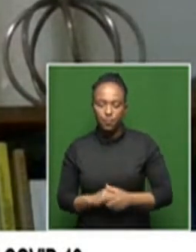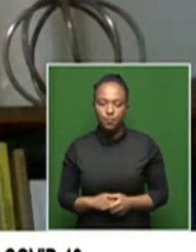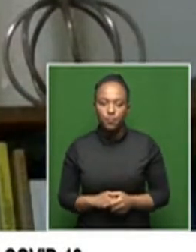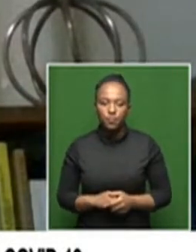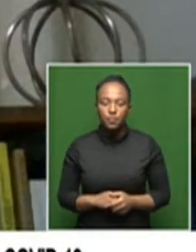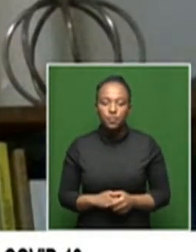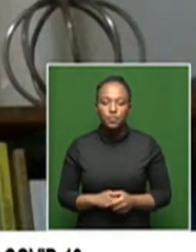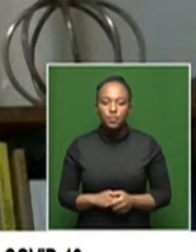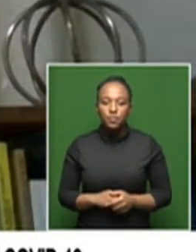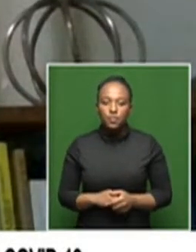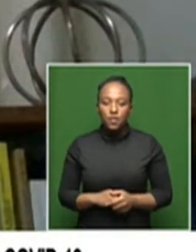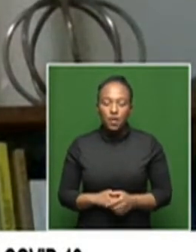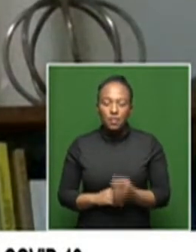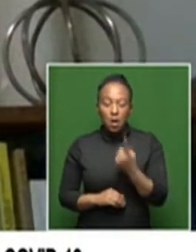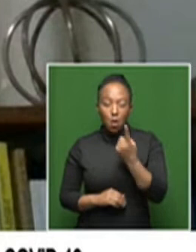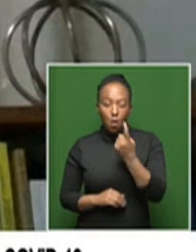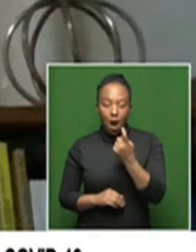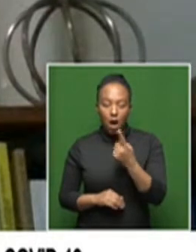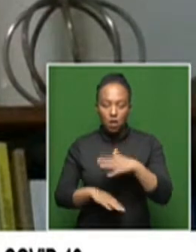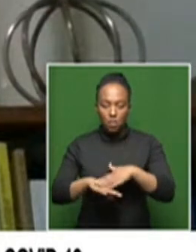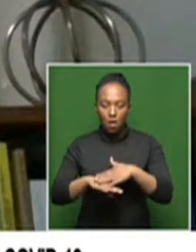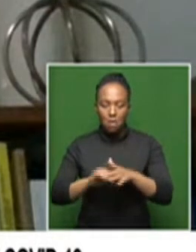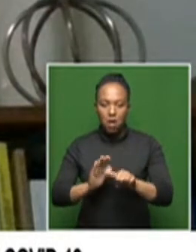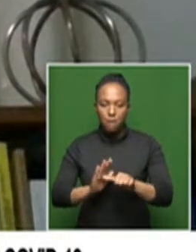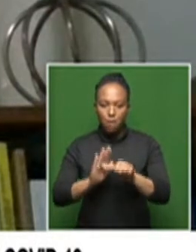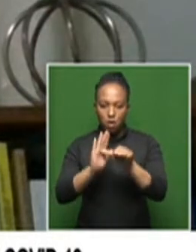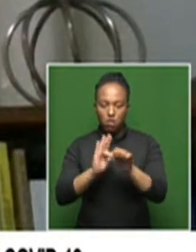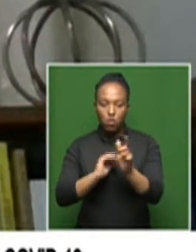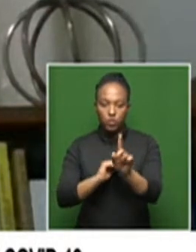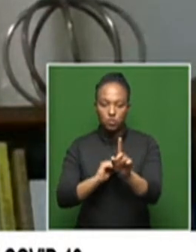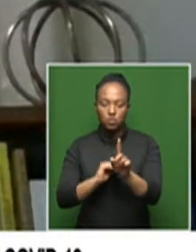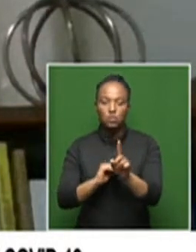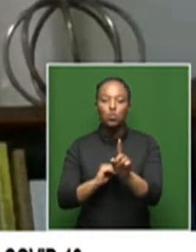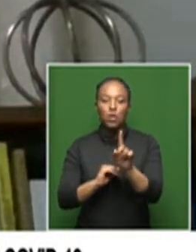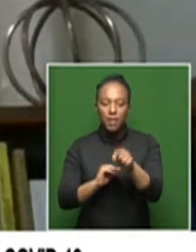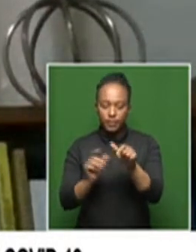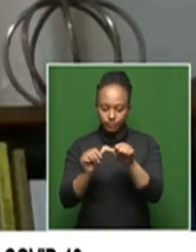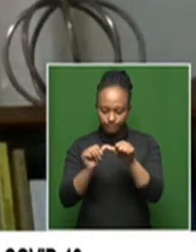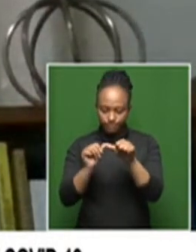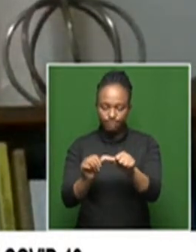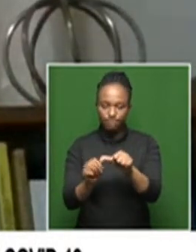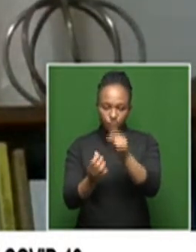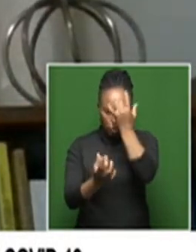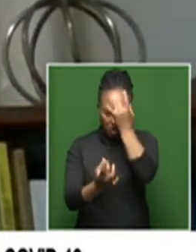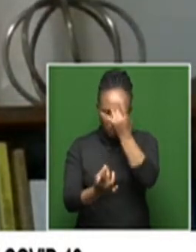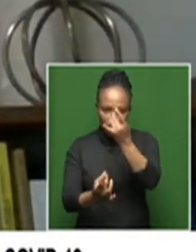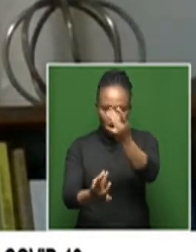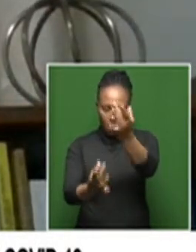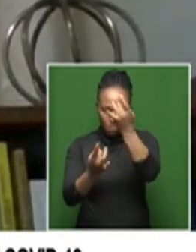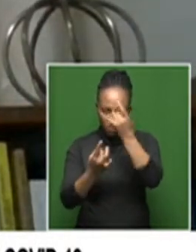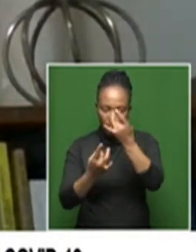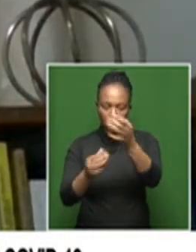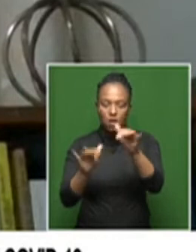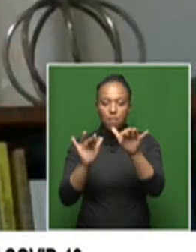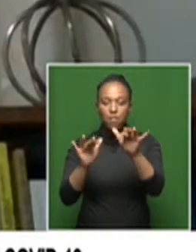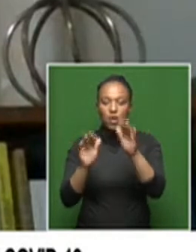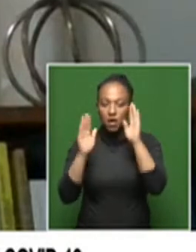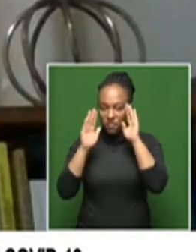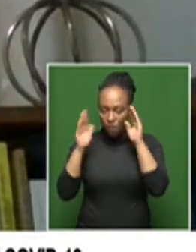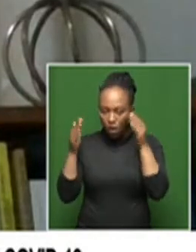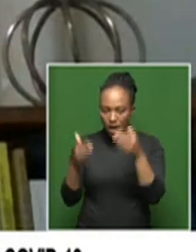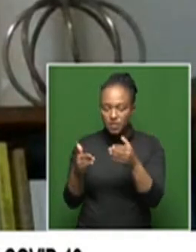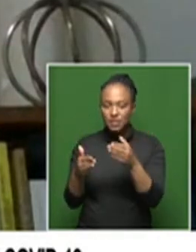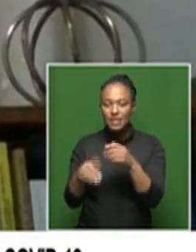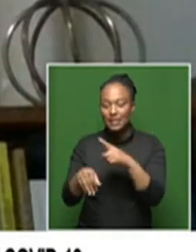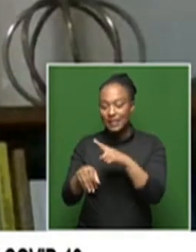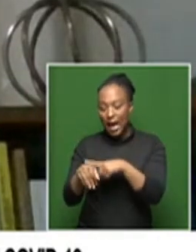I just would like to ask is that we all work on informing people that they should focus on when they register,